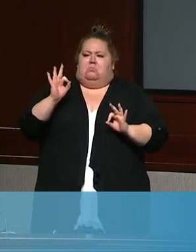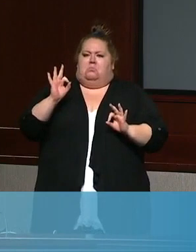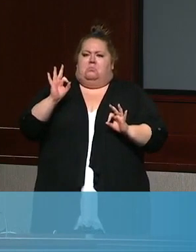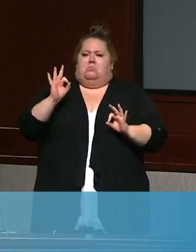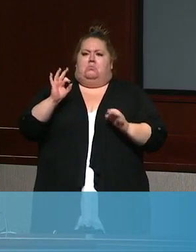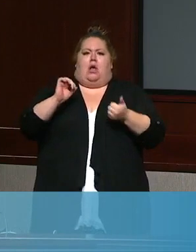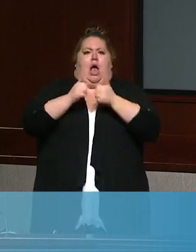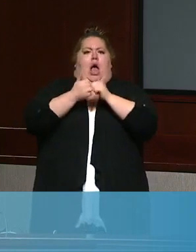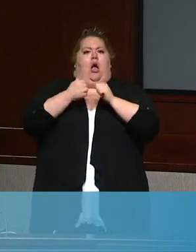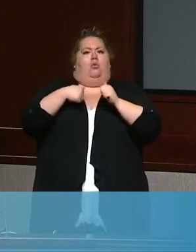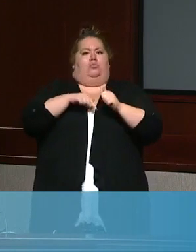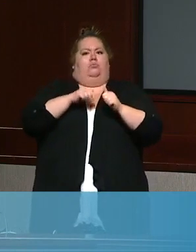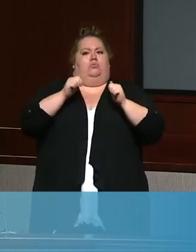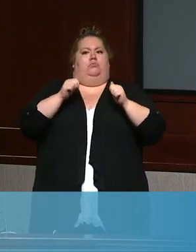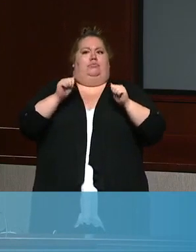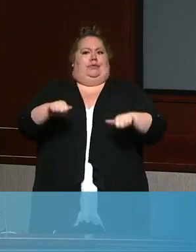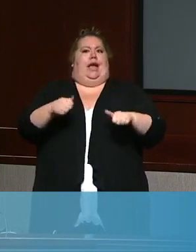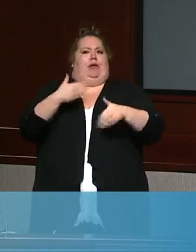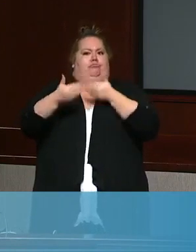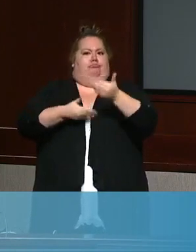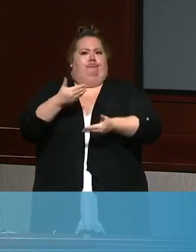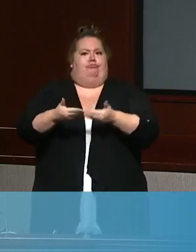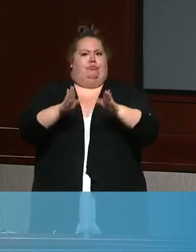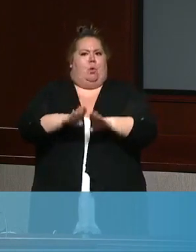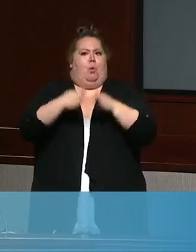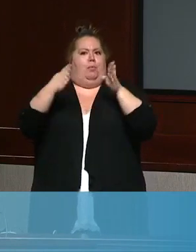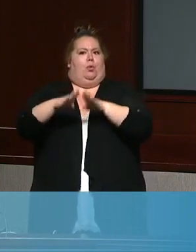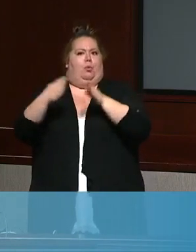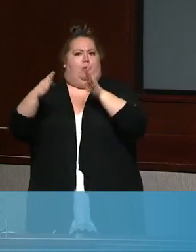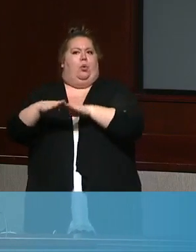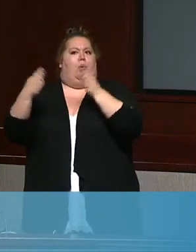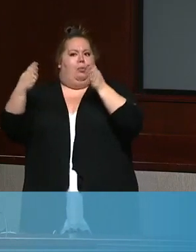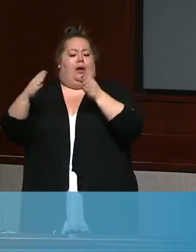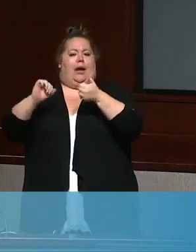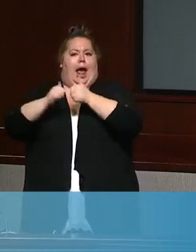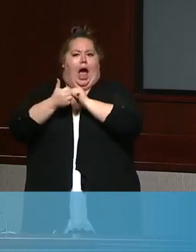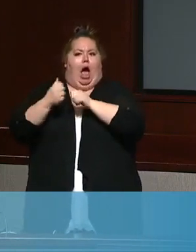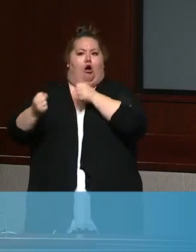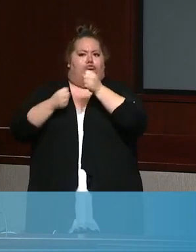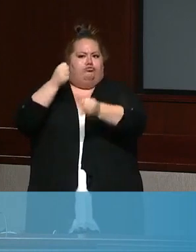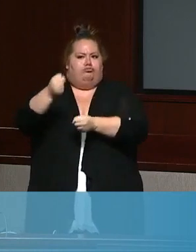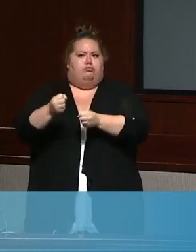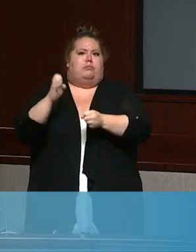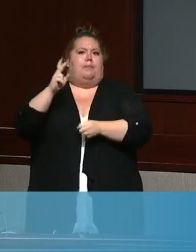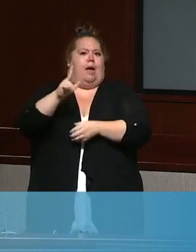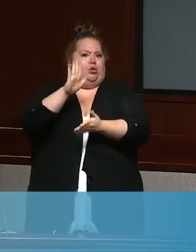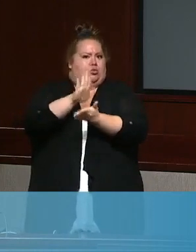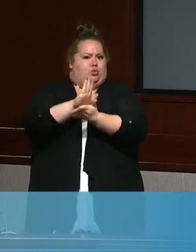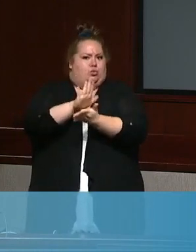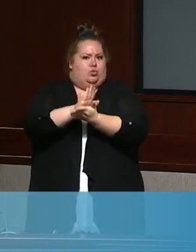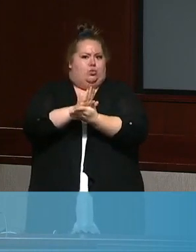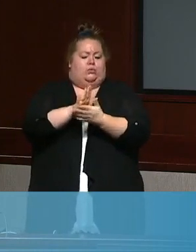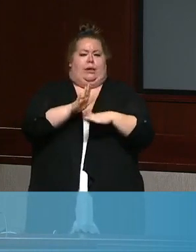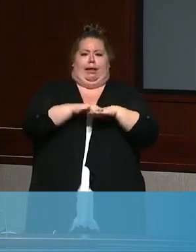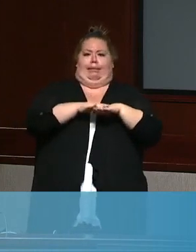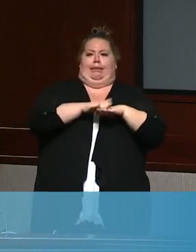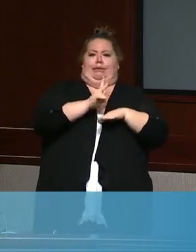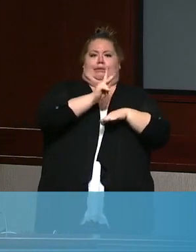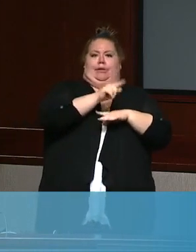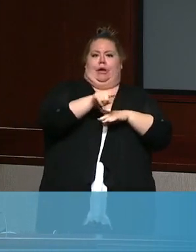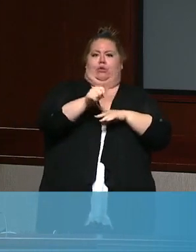begin reopening in some capacity, to begin putting kids back into the classroom, at least the K through 6